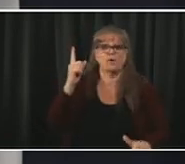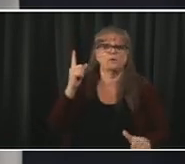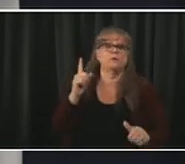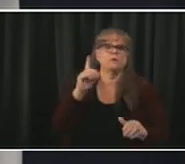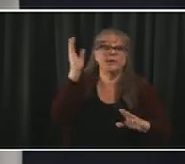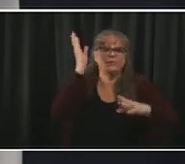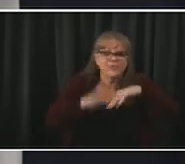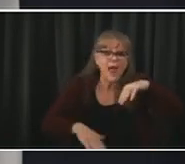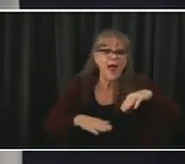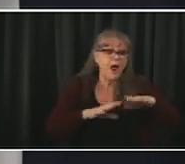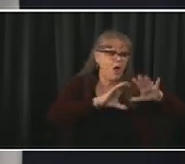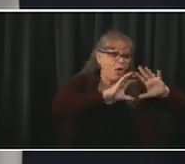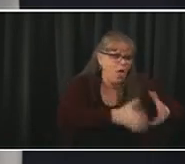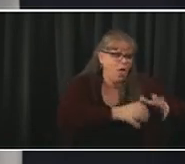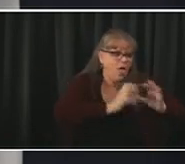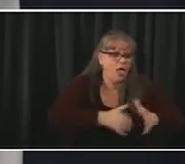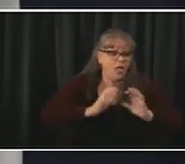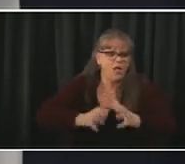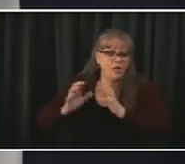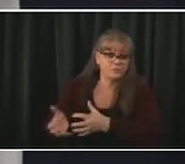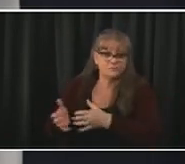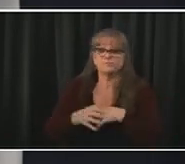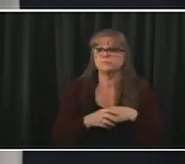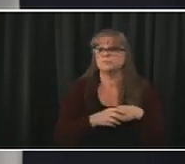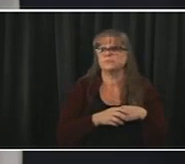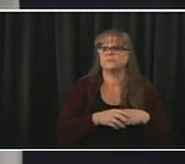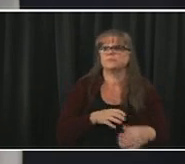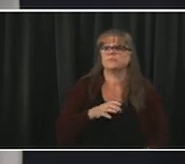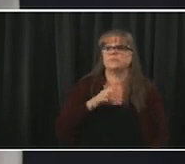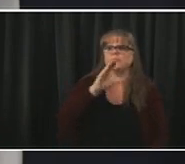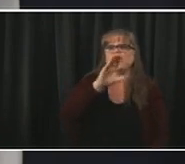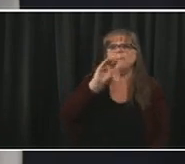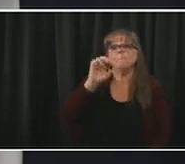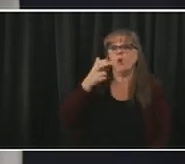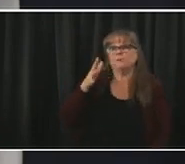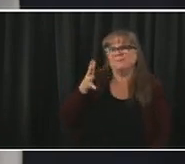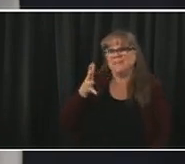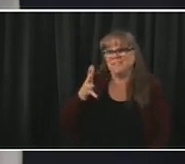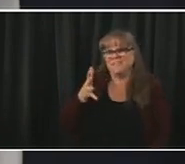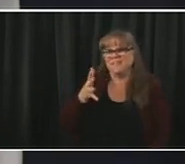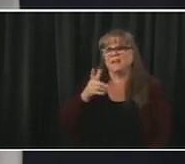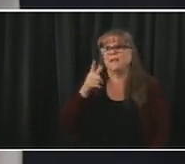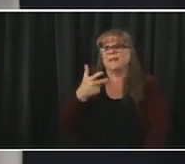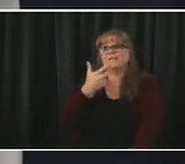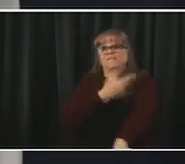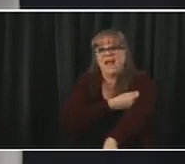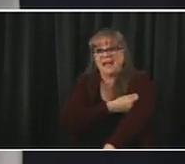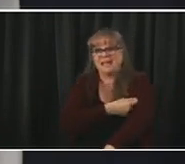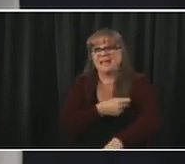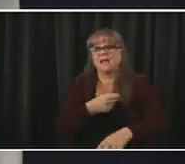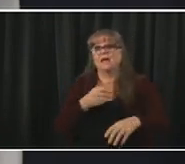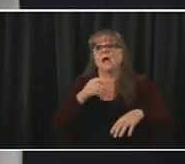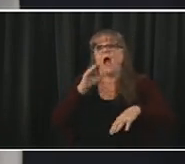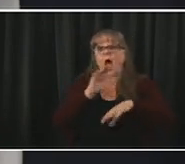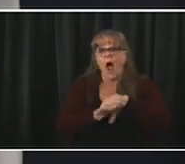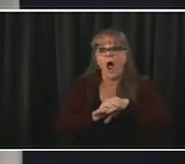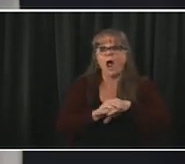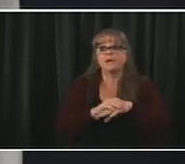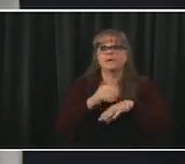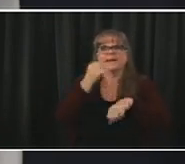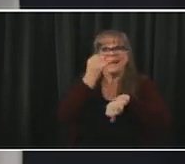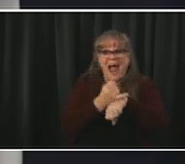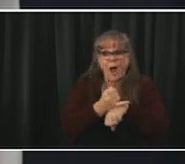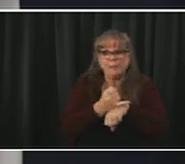it's administered largely on site or special clinics. Like, so we go to JBS in Cargill, and it's on site for